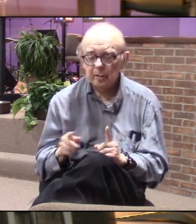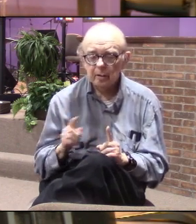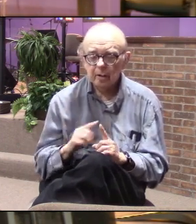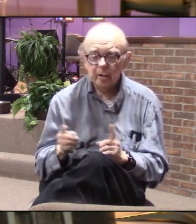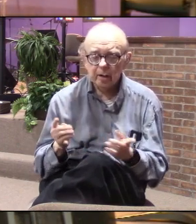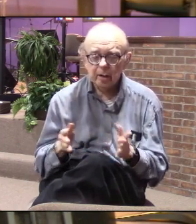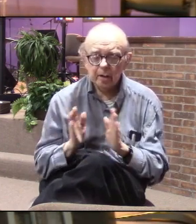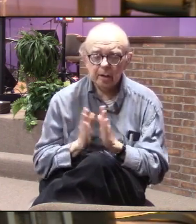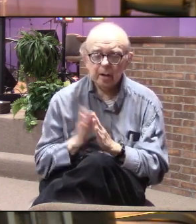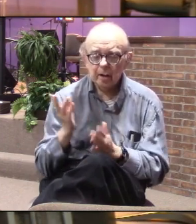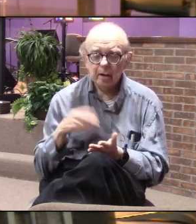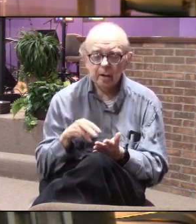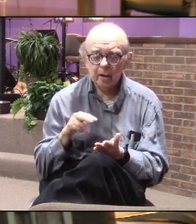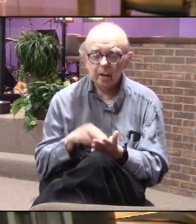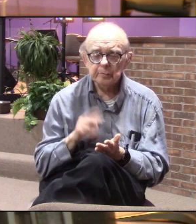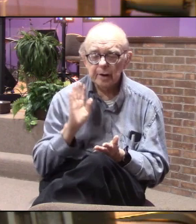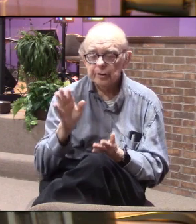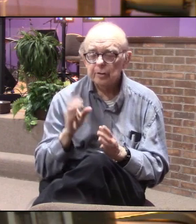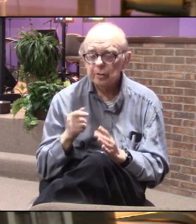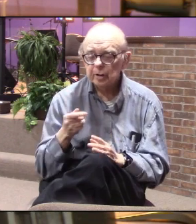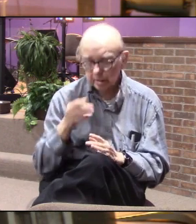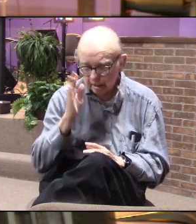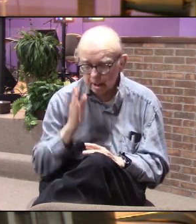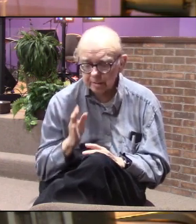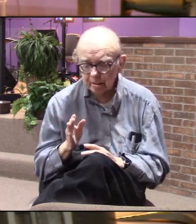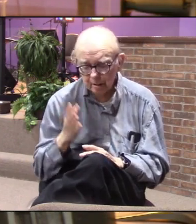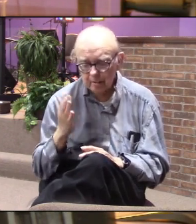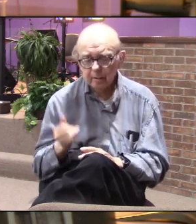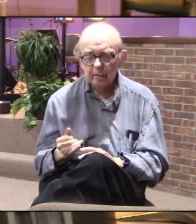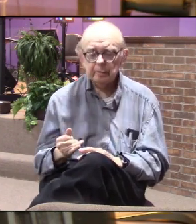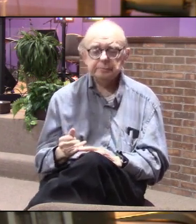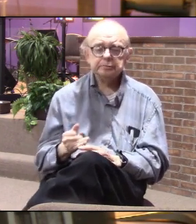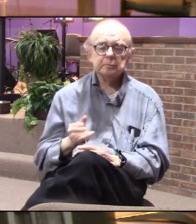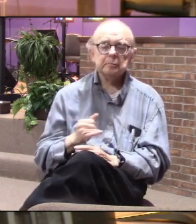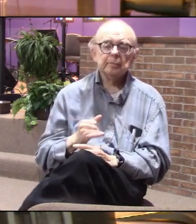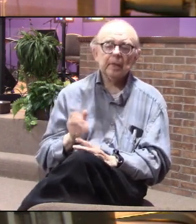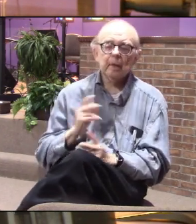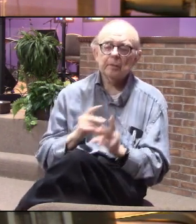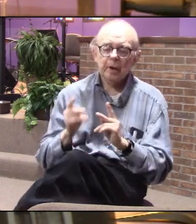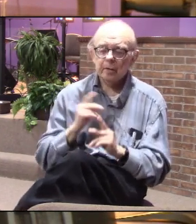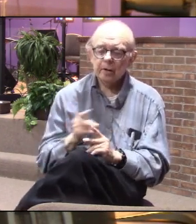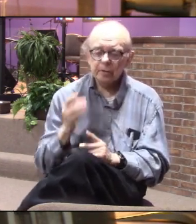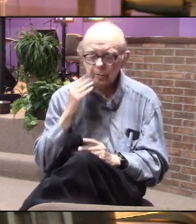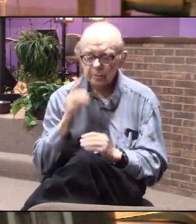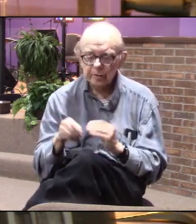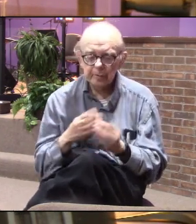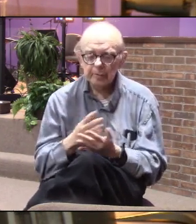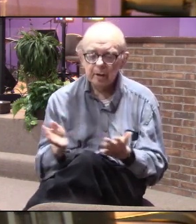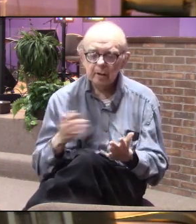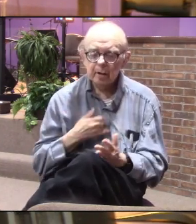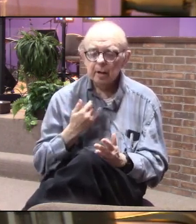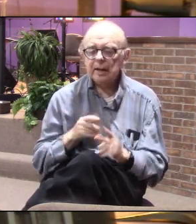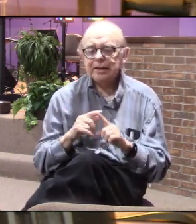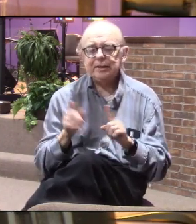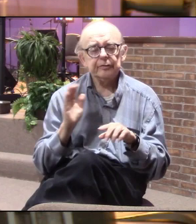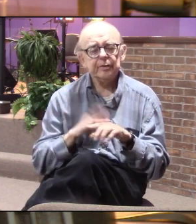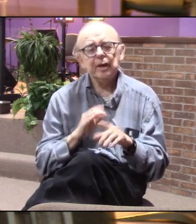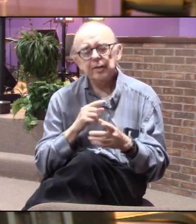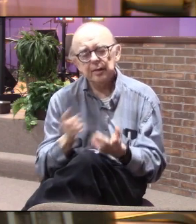asking you to get up and pray to your God. Because they knew there was something about Jonah that was different than